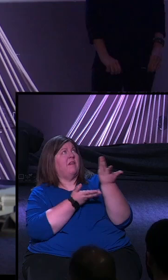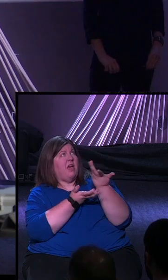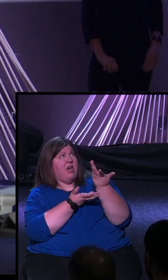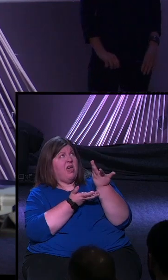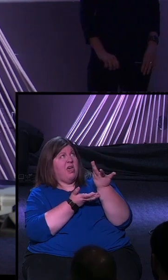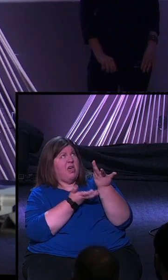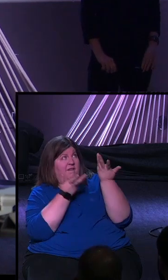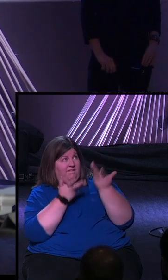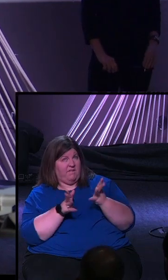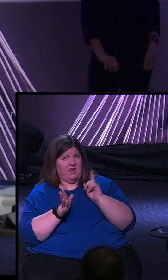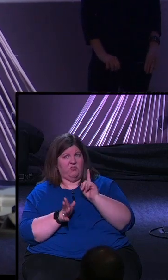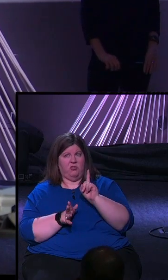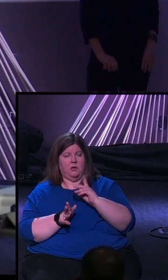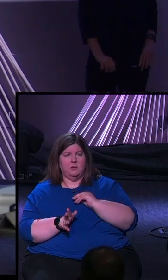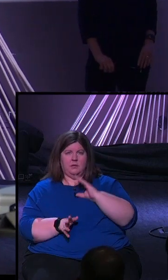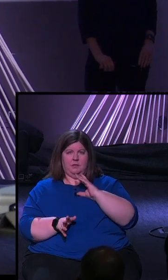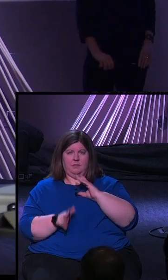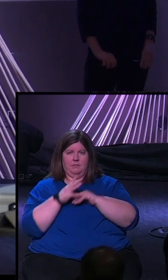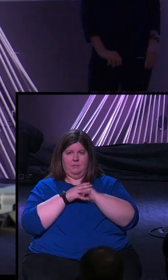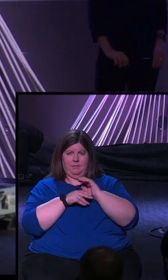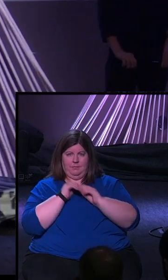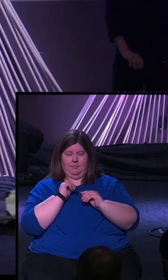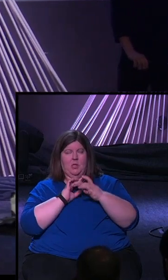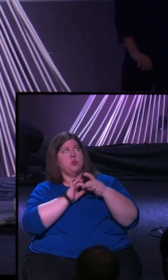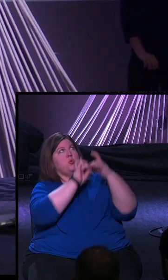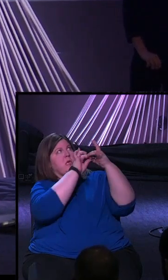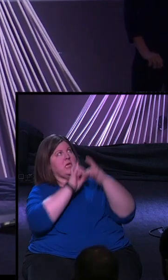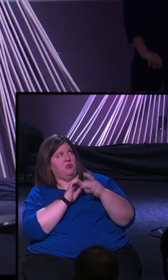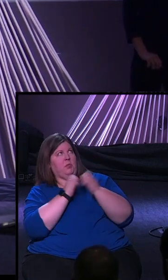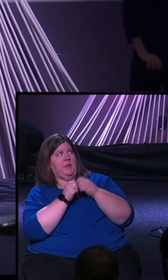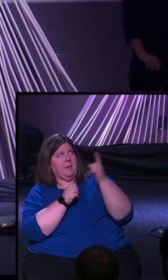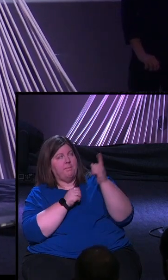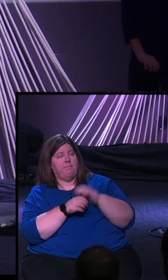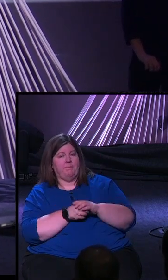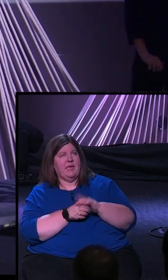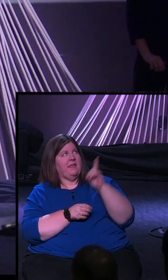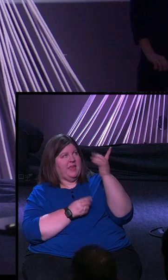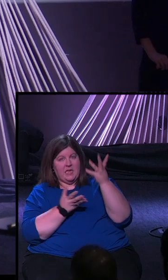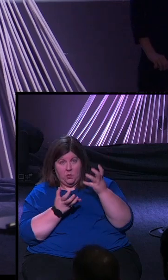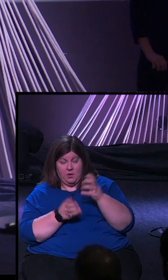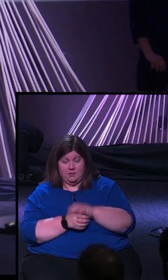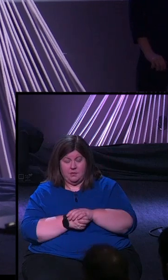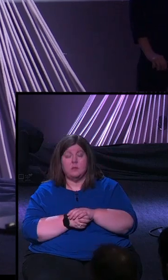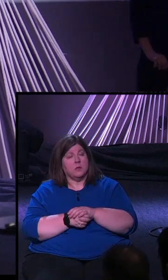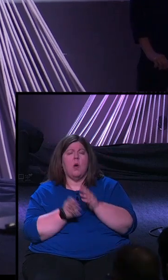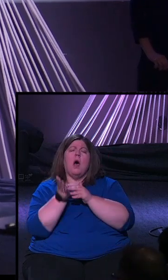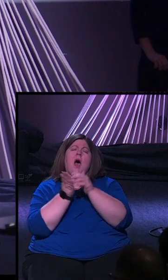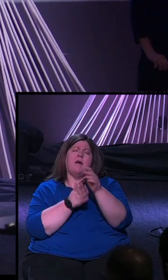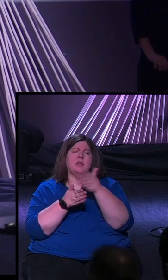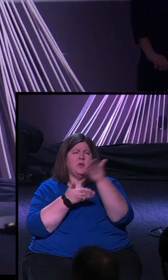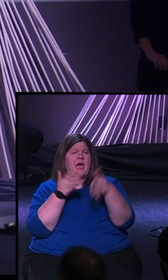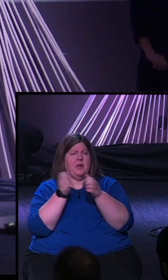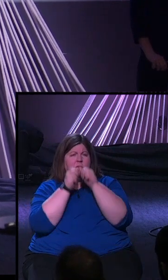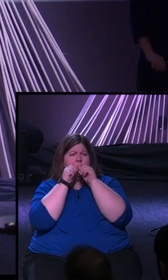and assured and reassured on the relationship that I have with him and the relationship that he desires. So we often close with a